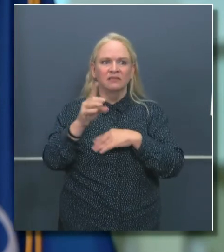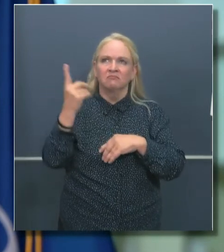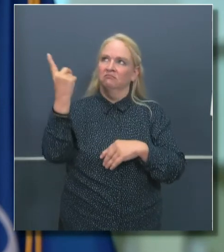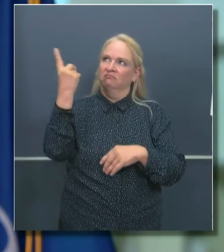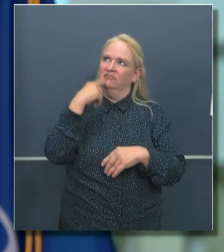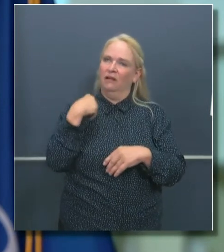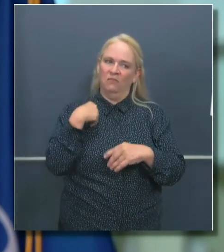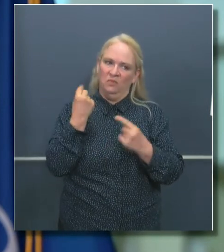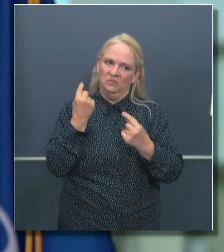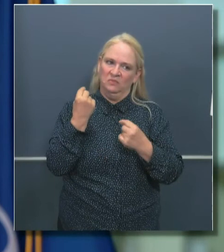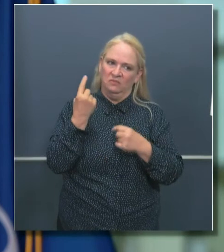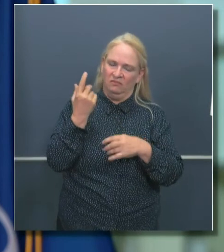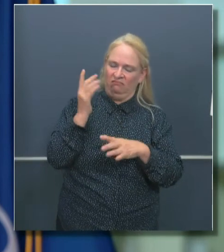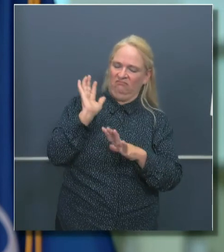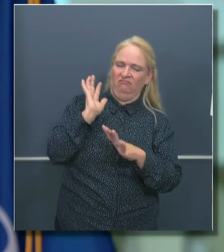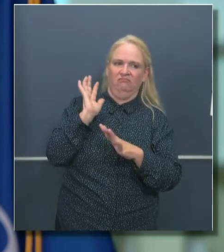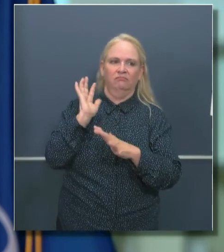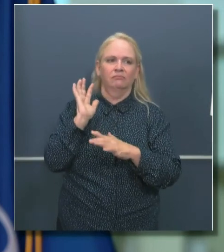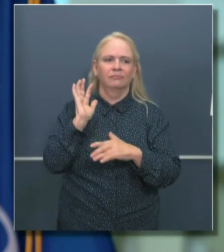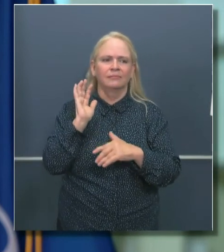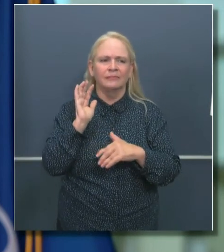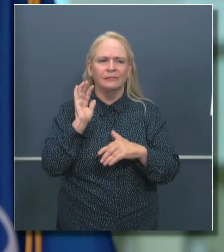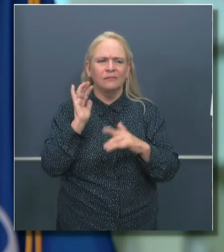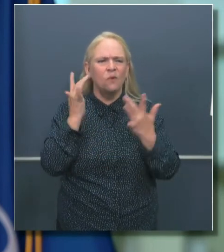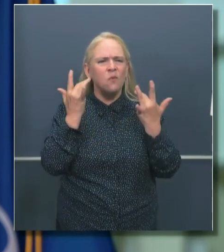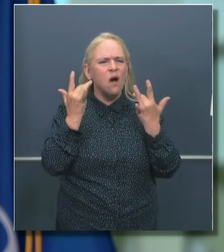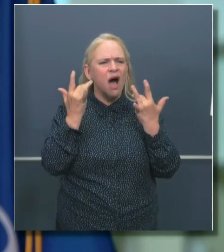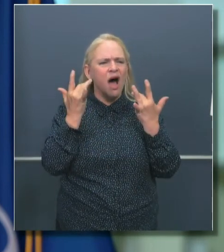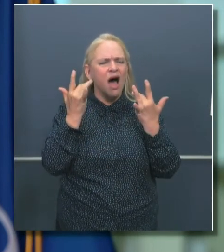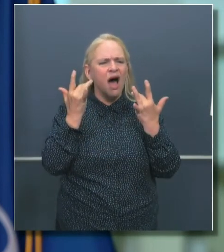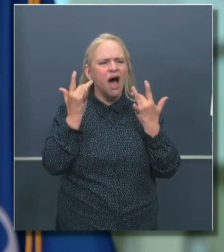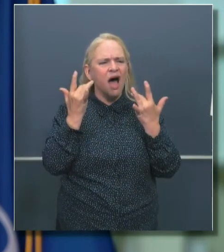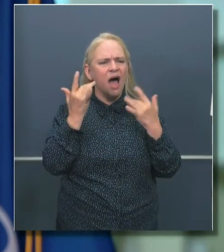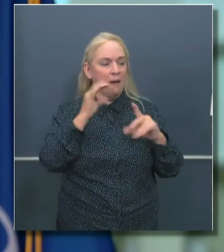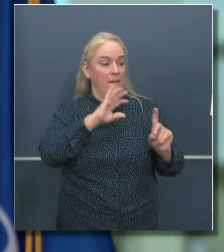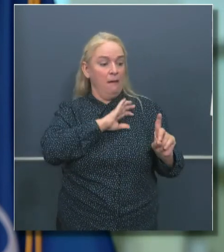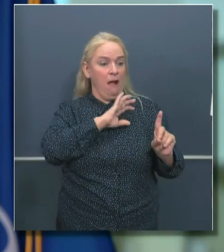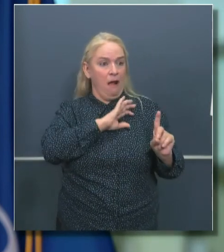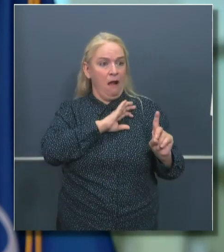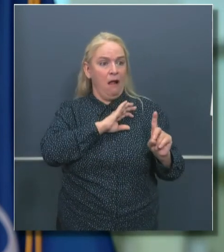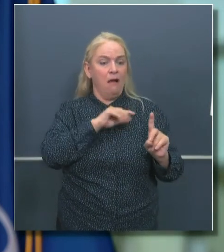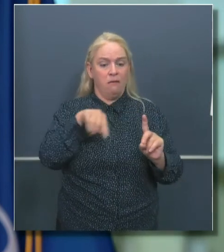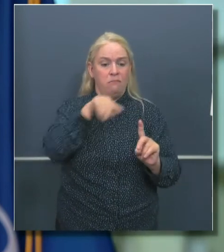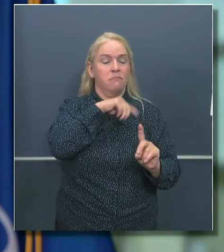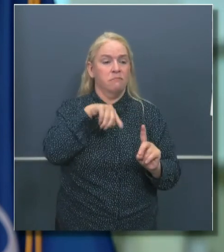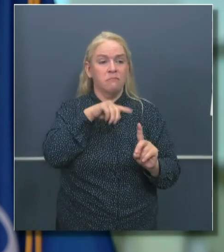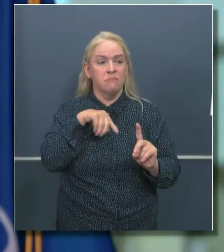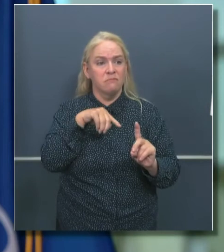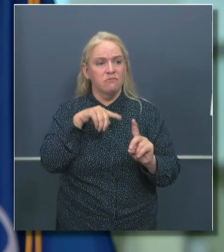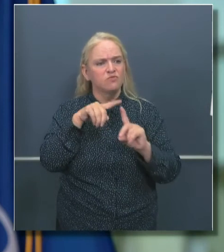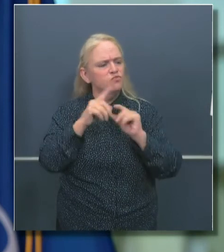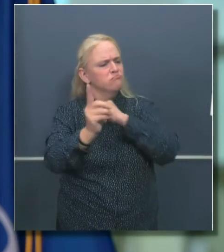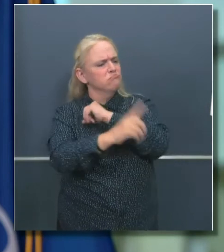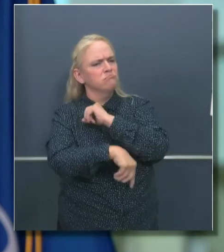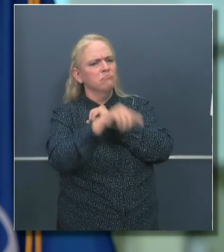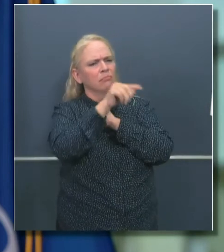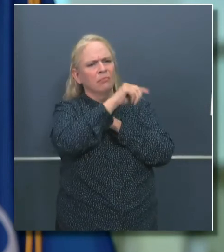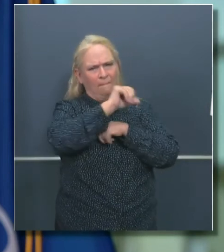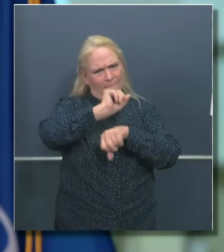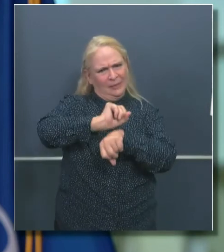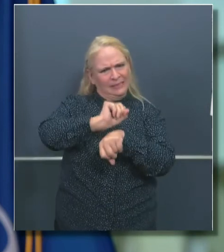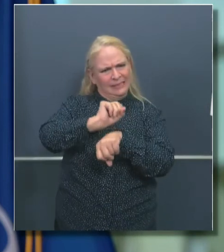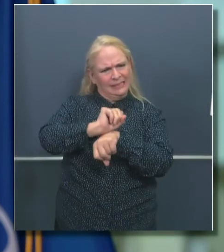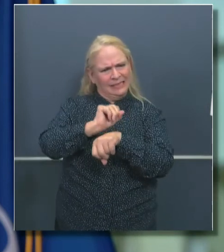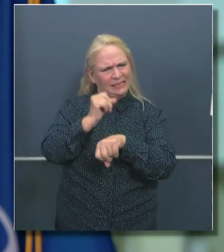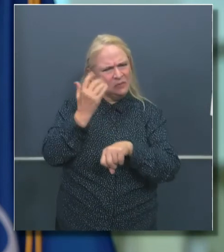distancing. So what is the harm in asking law enforcement agencies across the state to enforce in the LA County Sheriff's Department, at